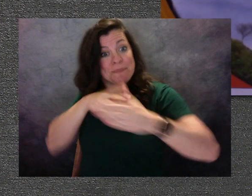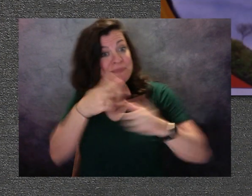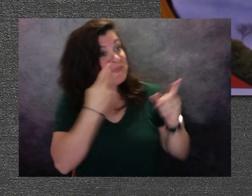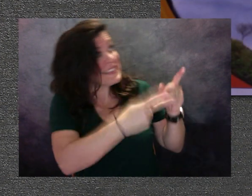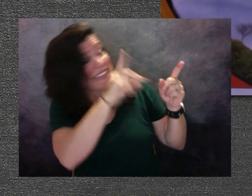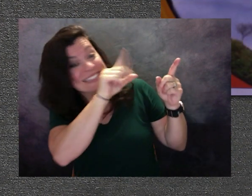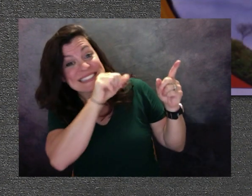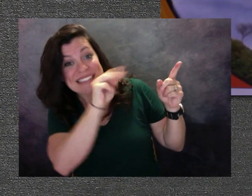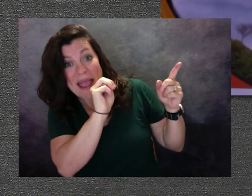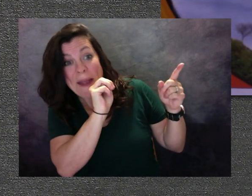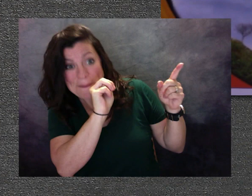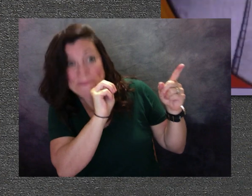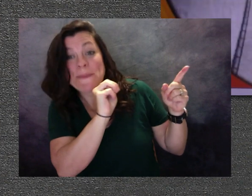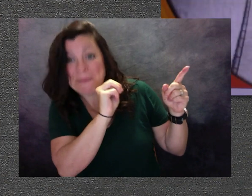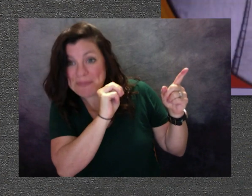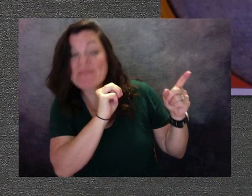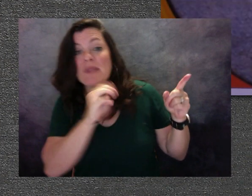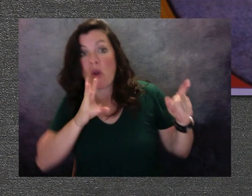Wow, whoops.